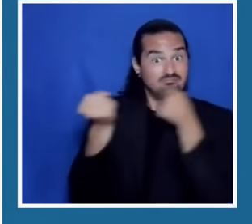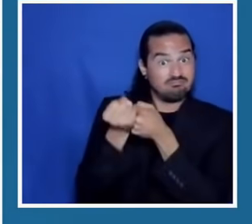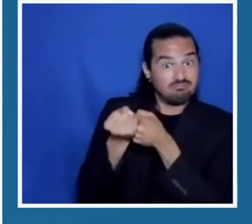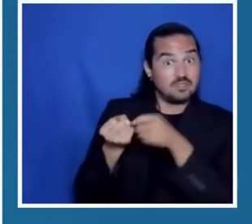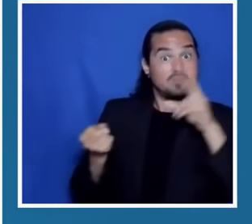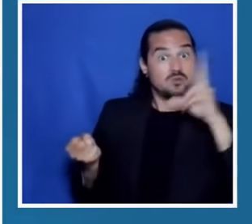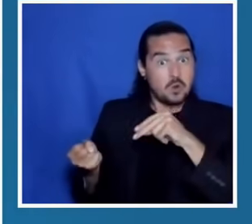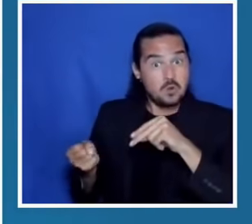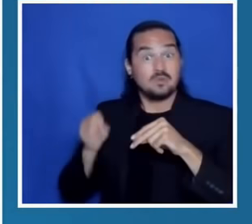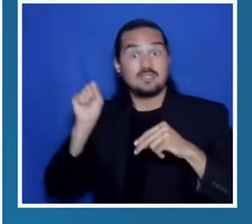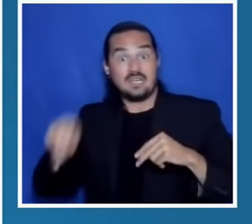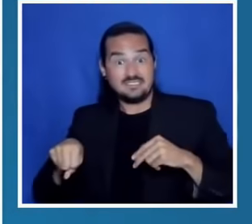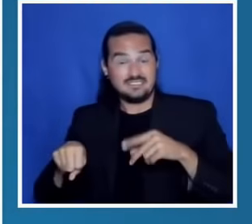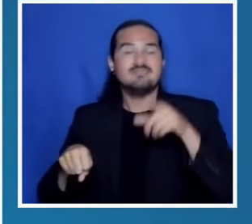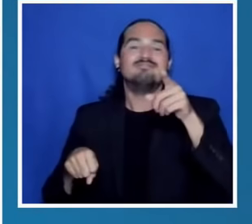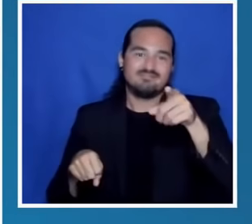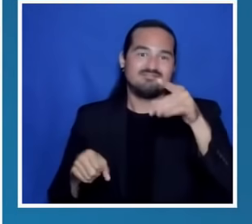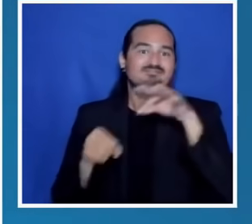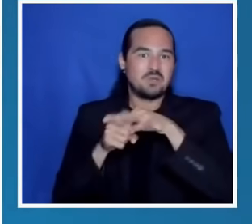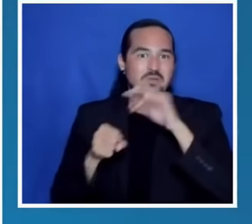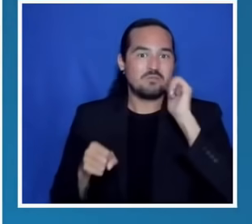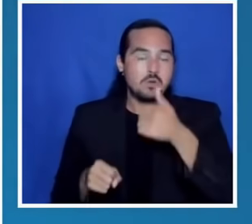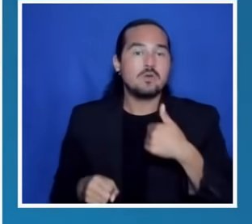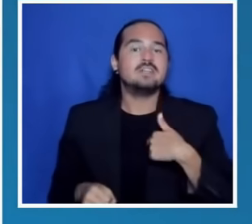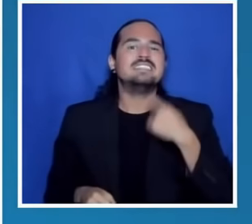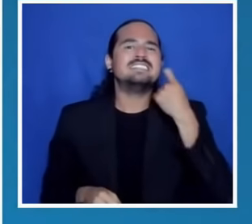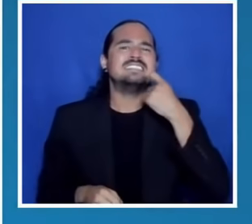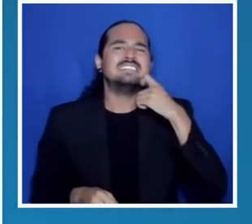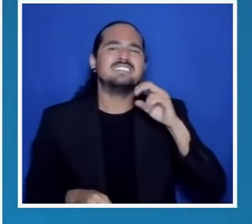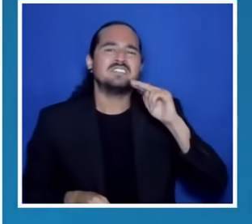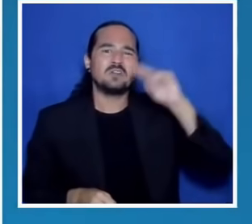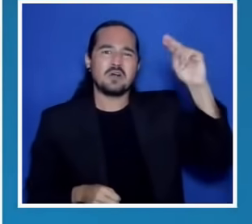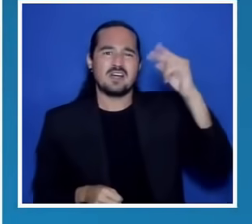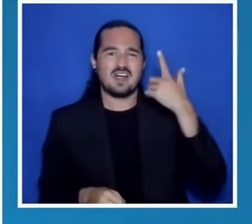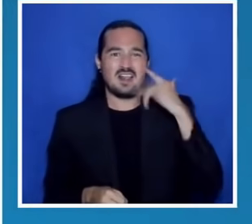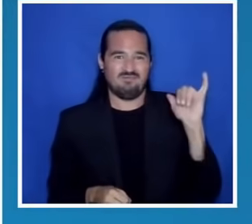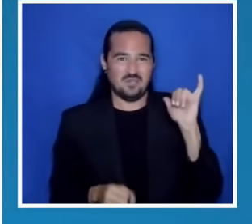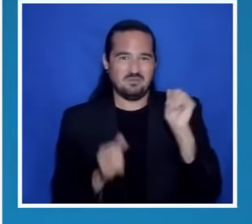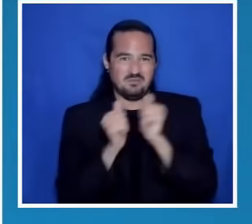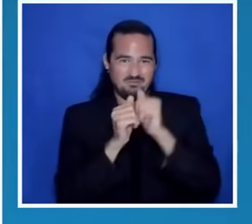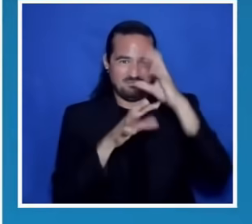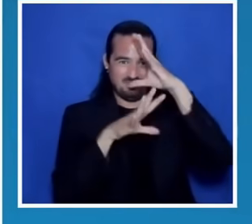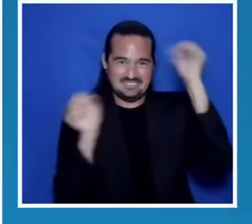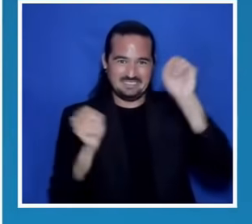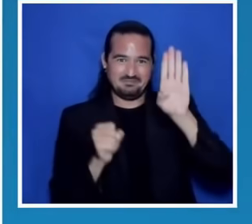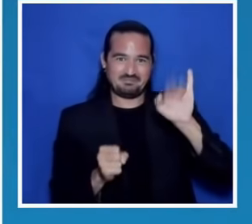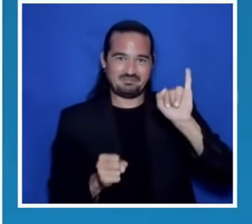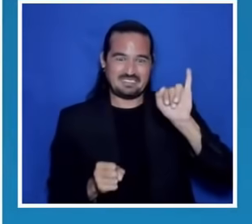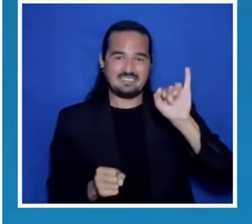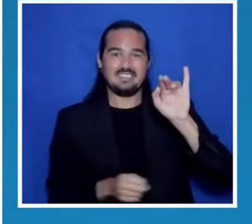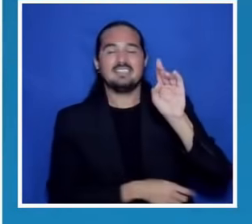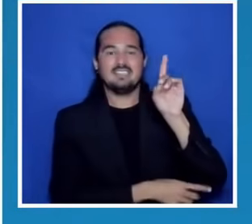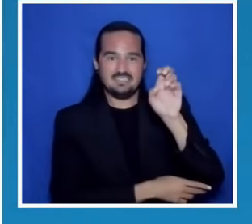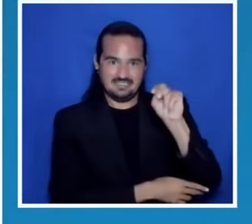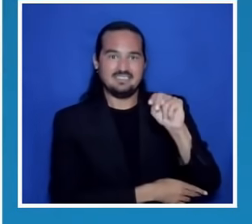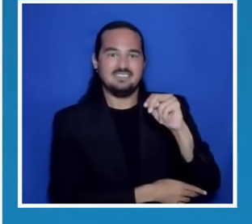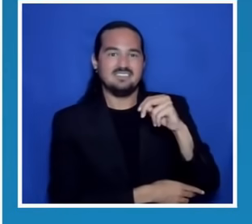of being with the president, and we took a flight, a Marine One, over Grizzly Flats,